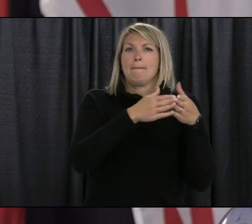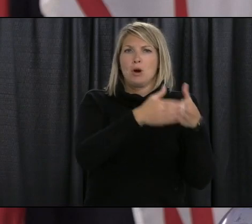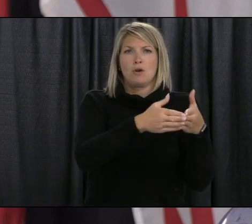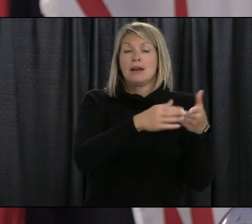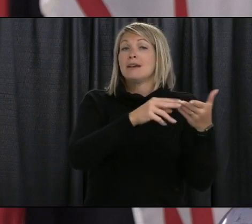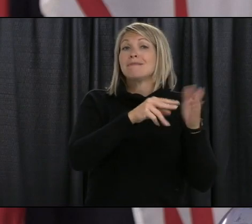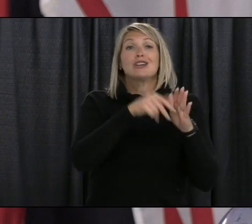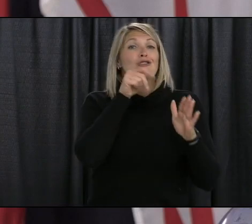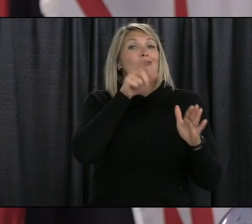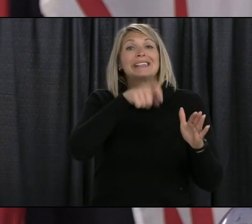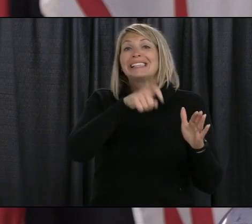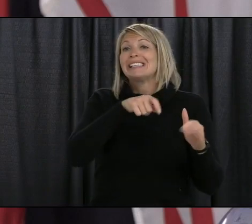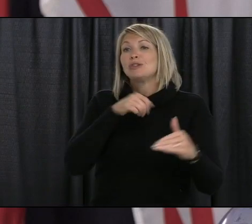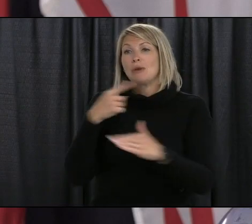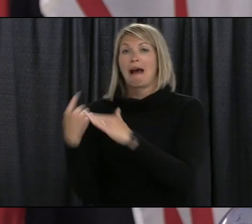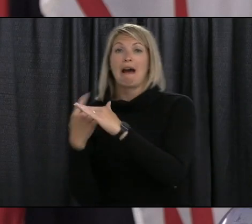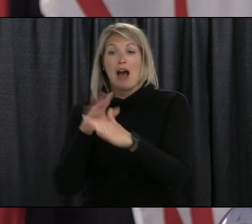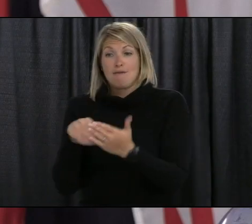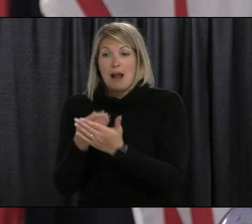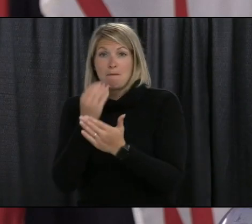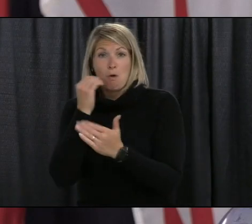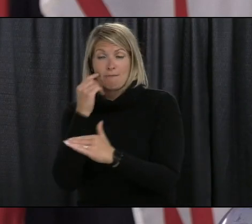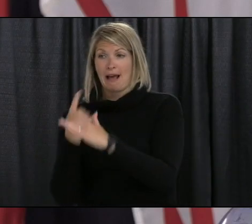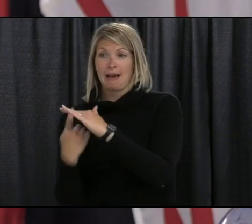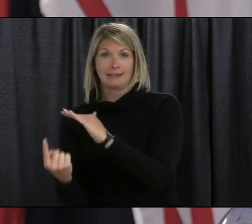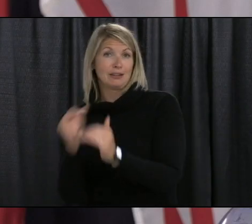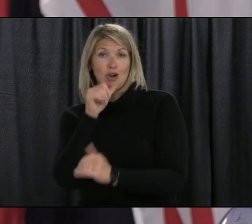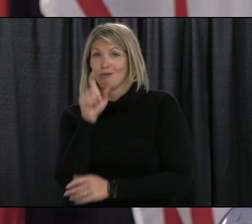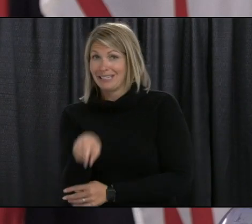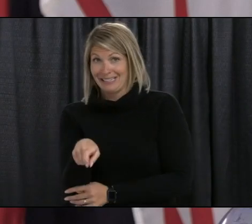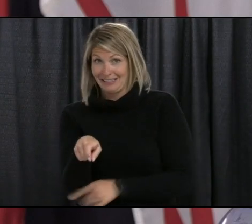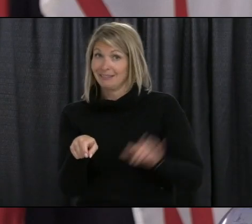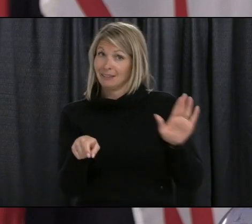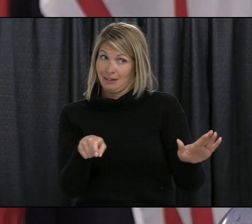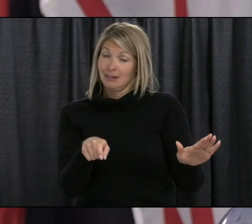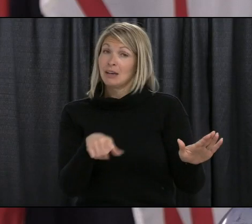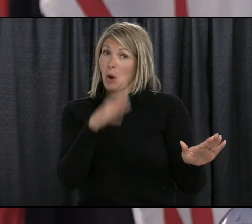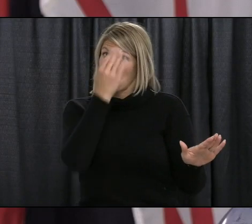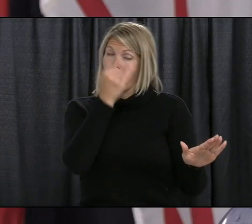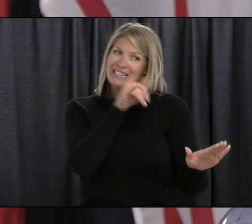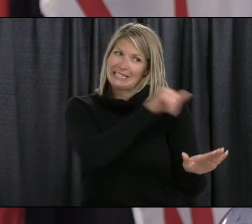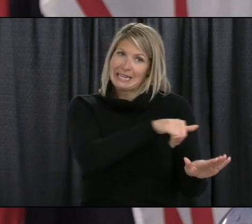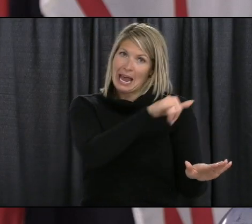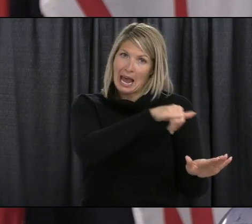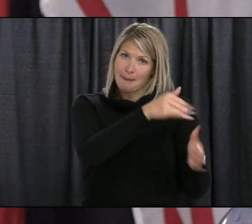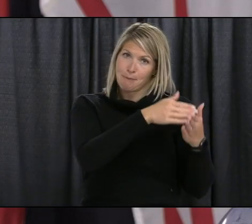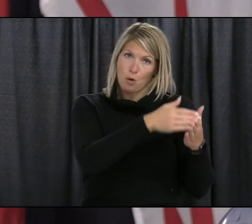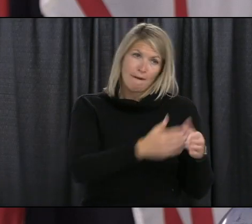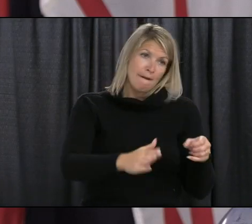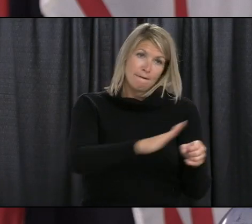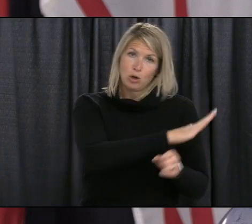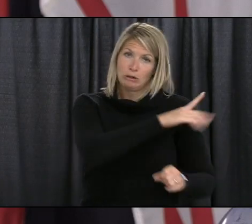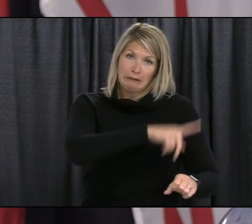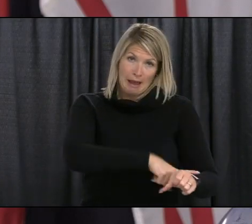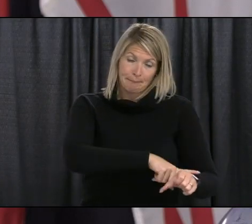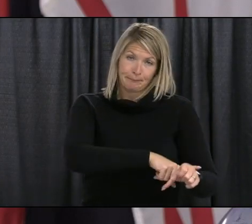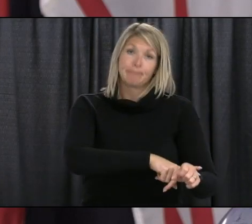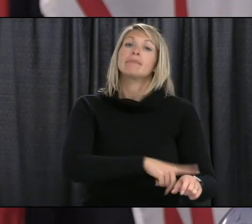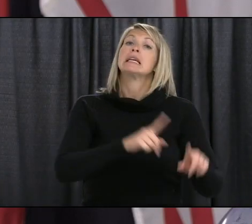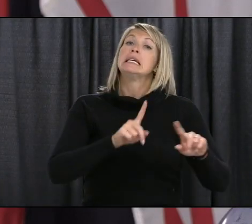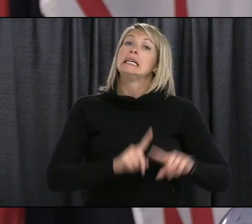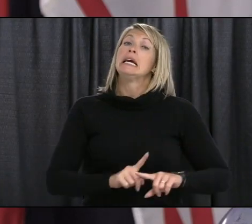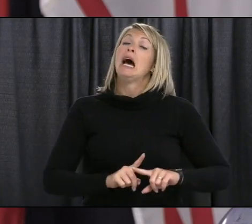you to self-isolate. If you are someone who's gone to a US port,